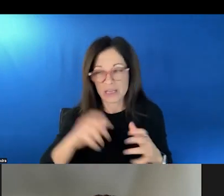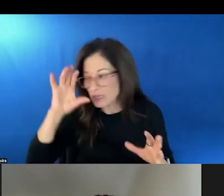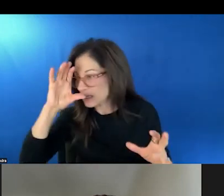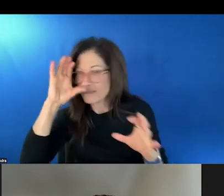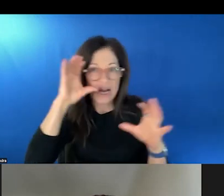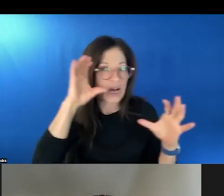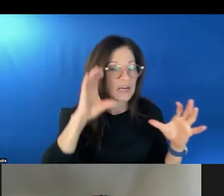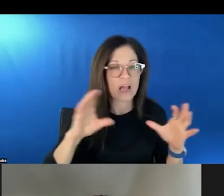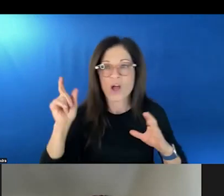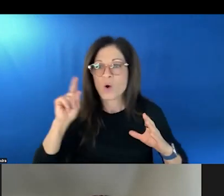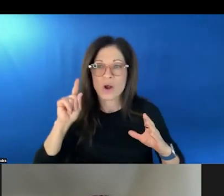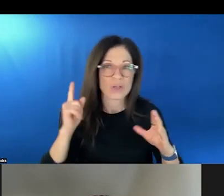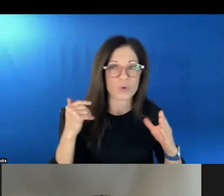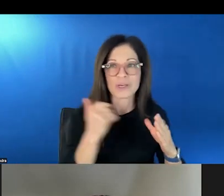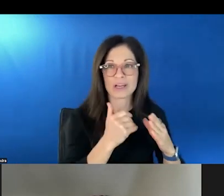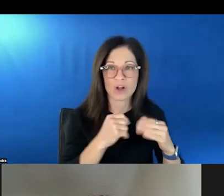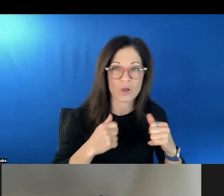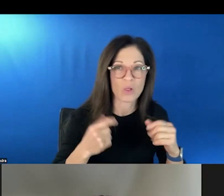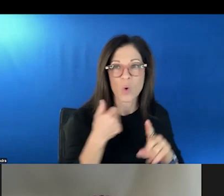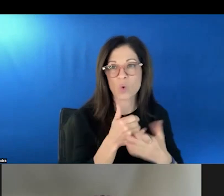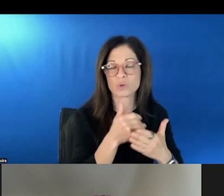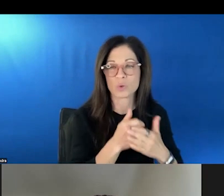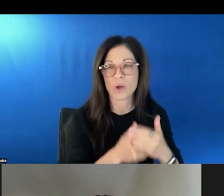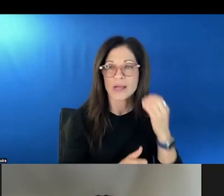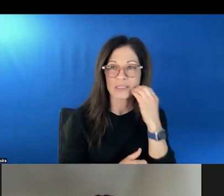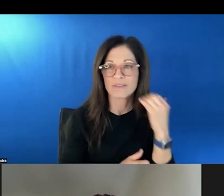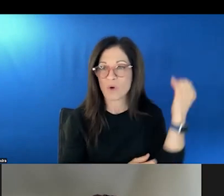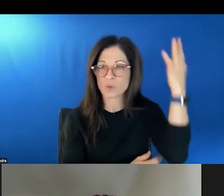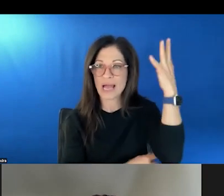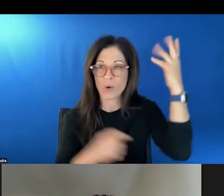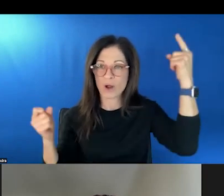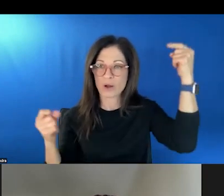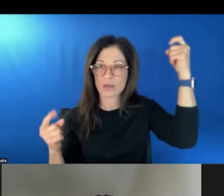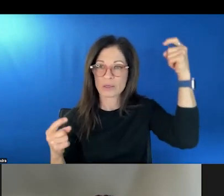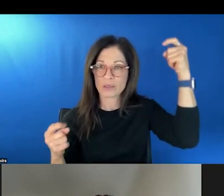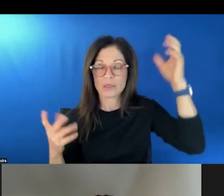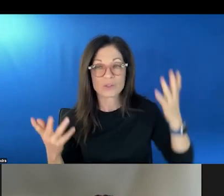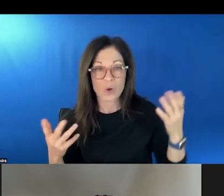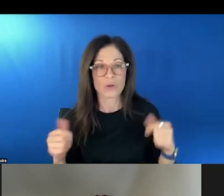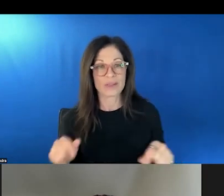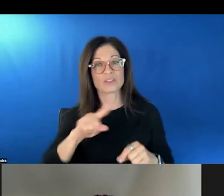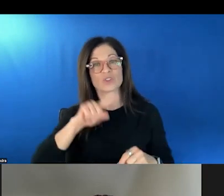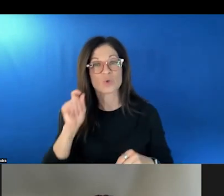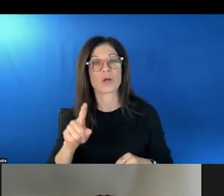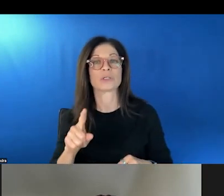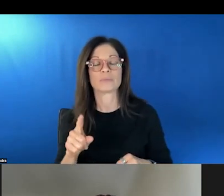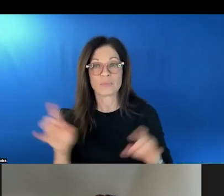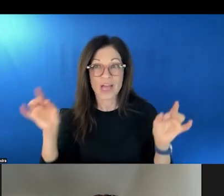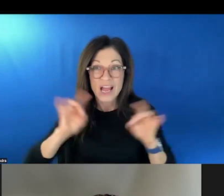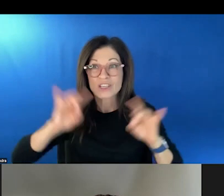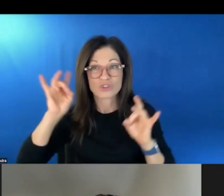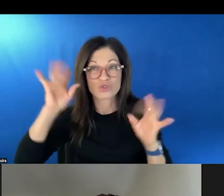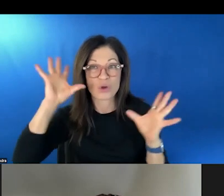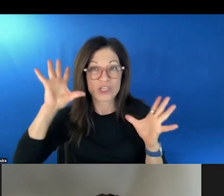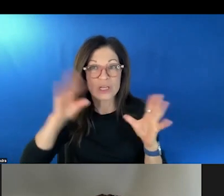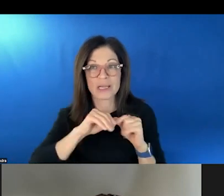to nearby cell towers. So the question is, a tragedy in